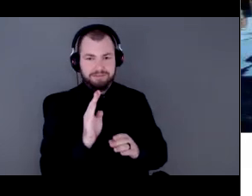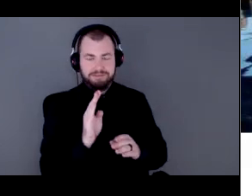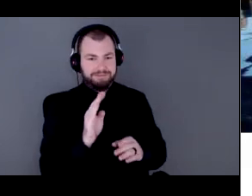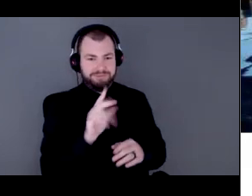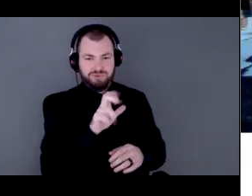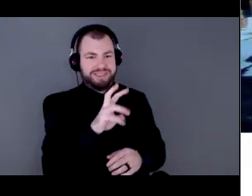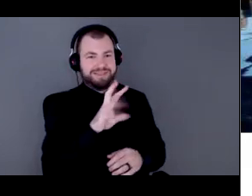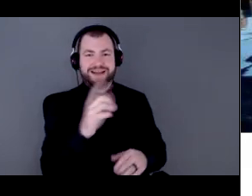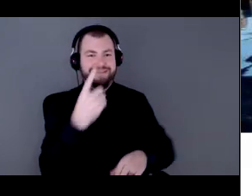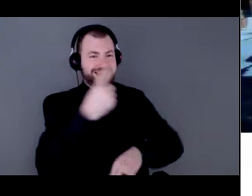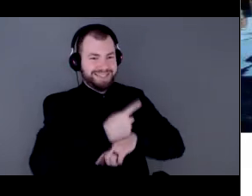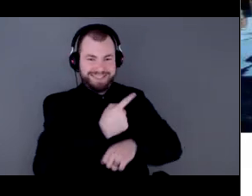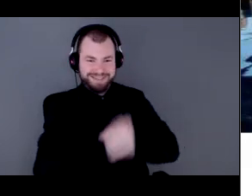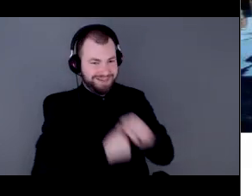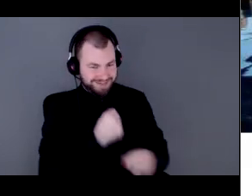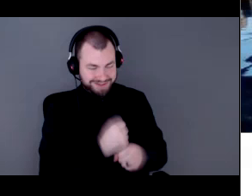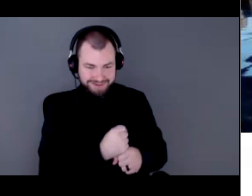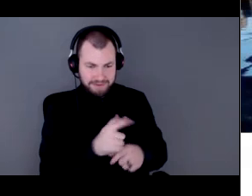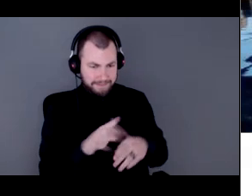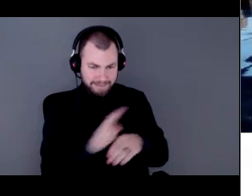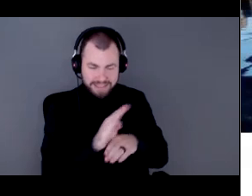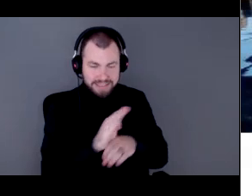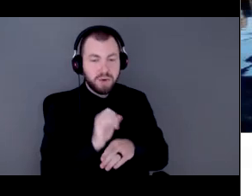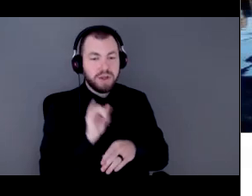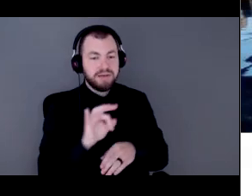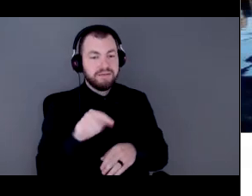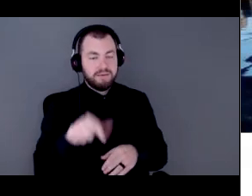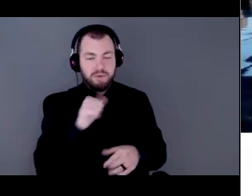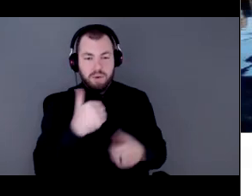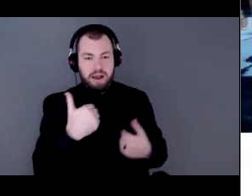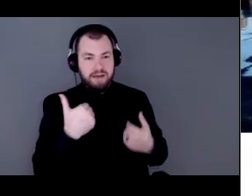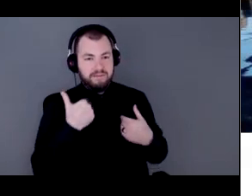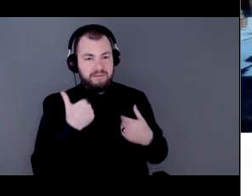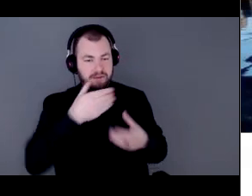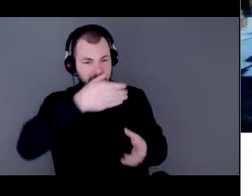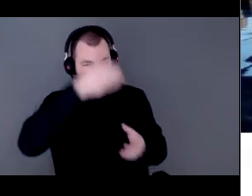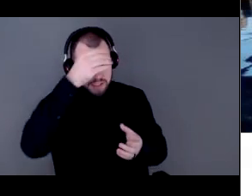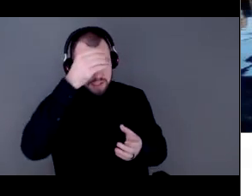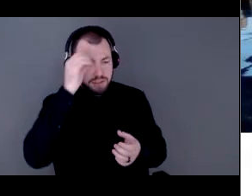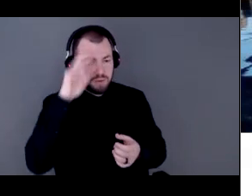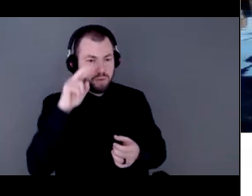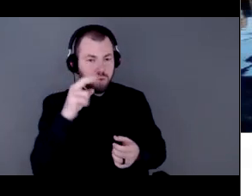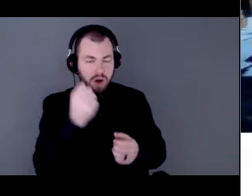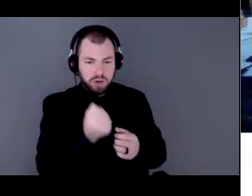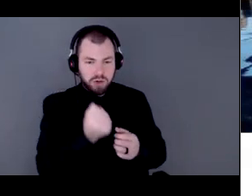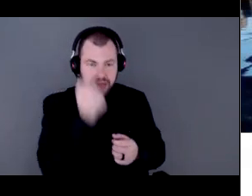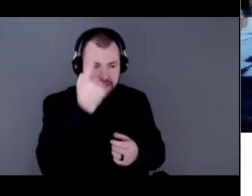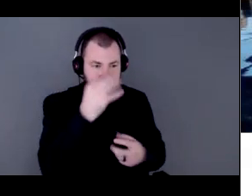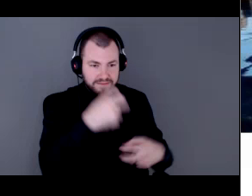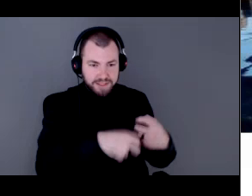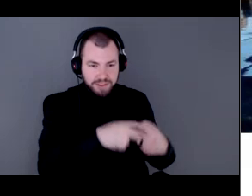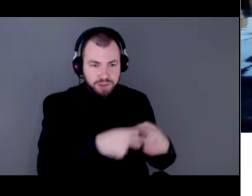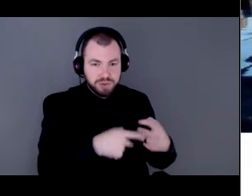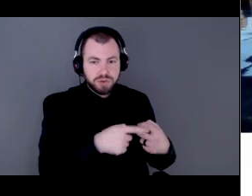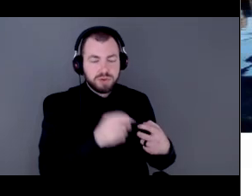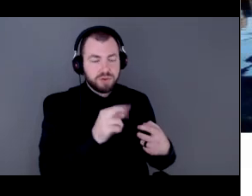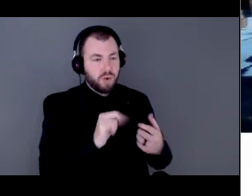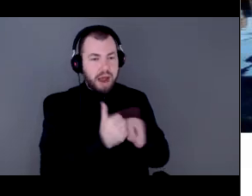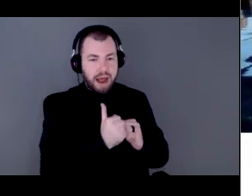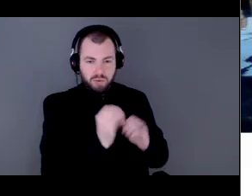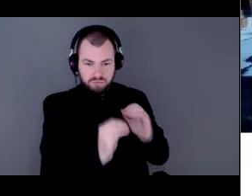just extremely busy. And if they don't have the knowledge or understanding of what the issues are, or how to remedy